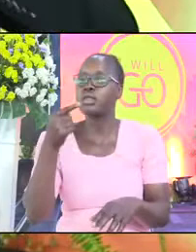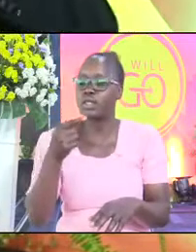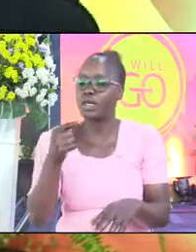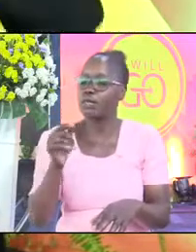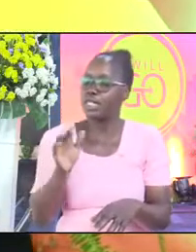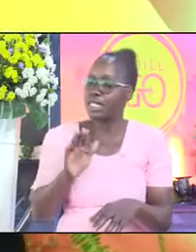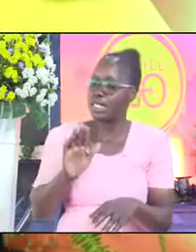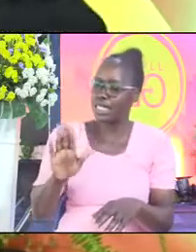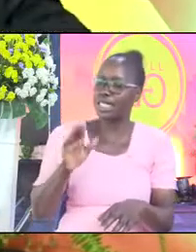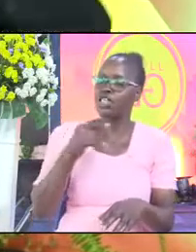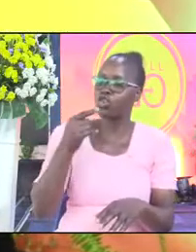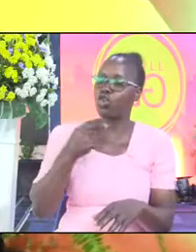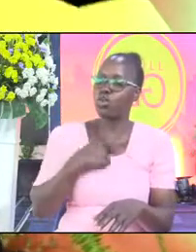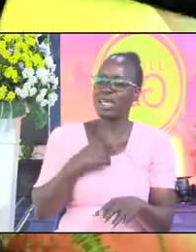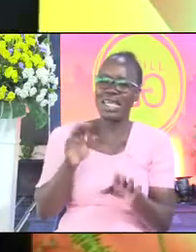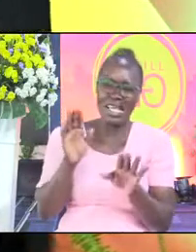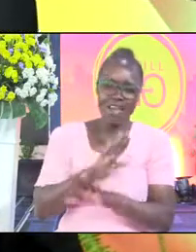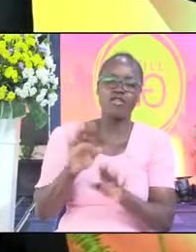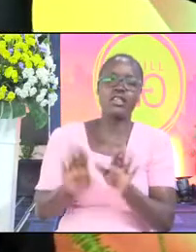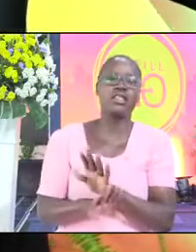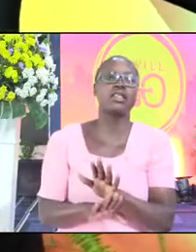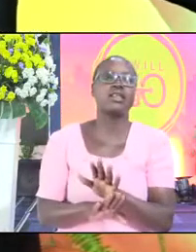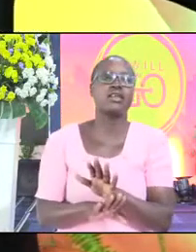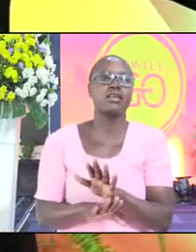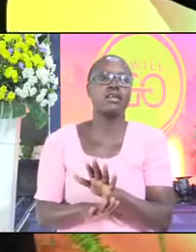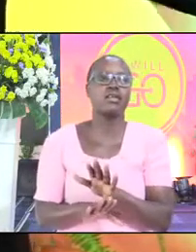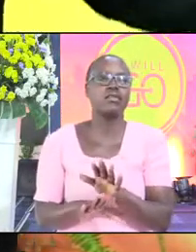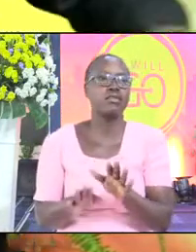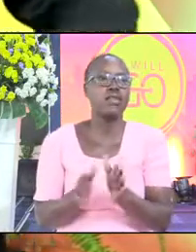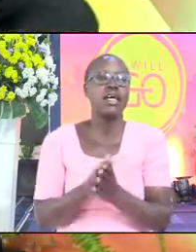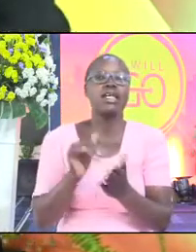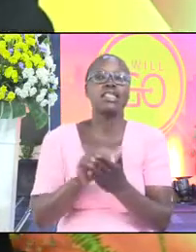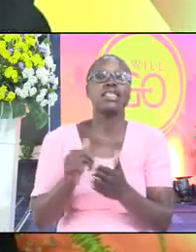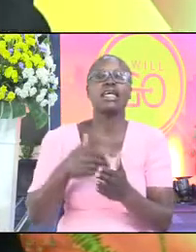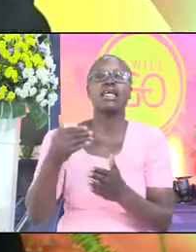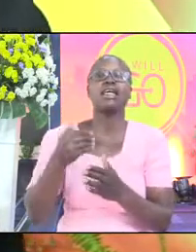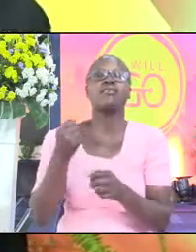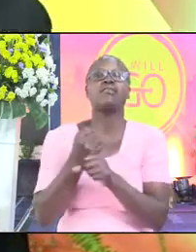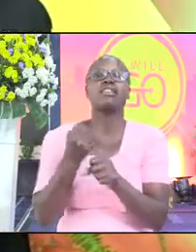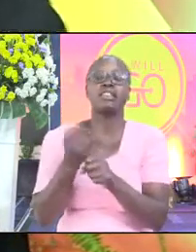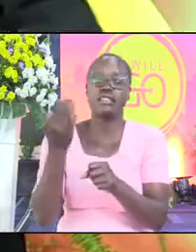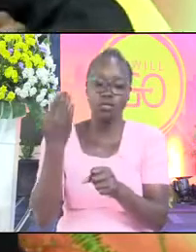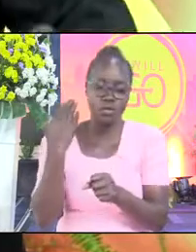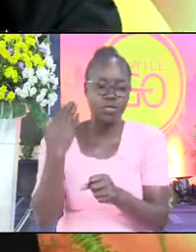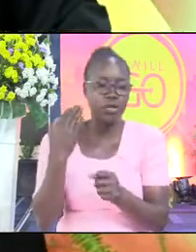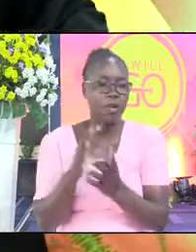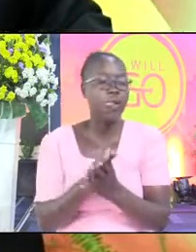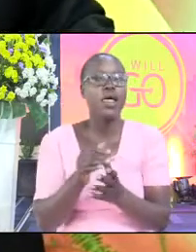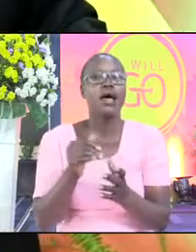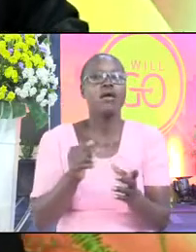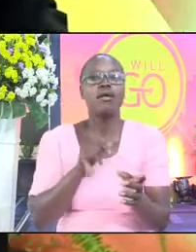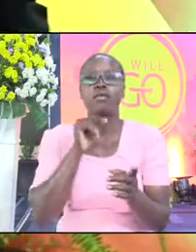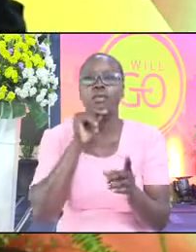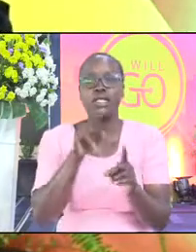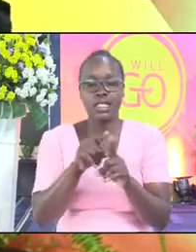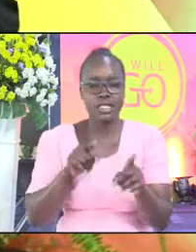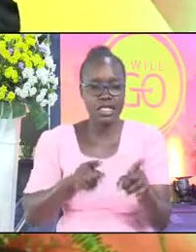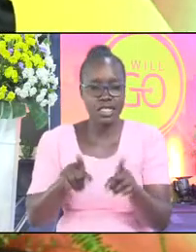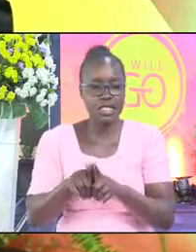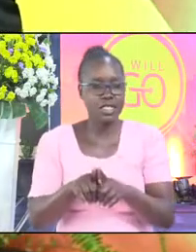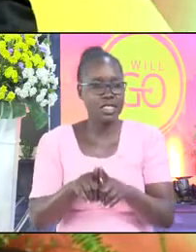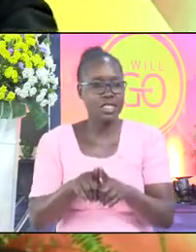"He told me everything that I ever did." And my brothers and sisters, that